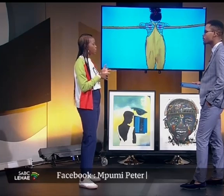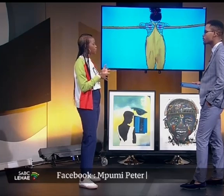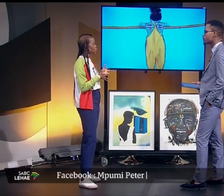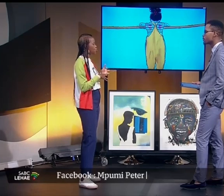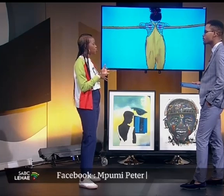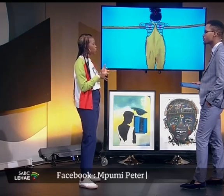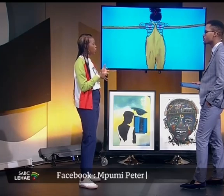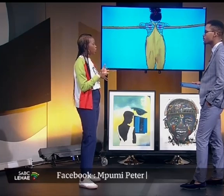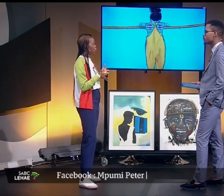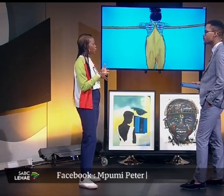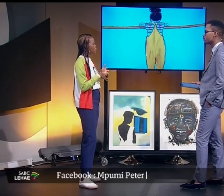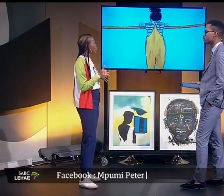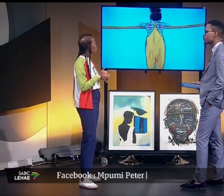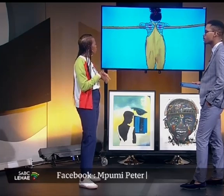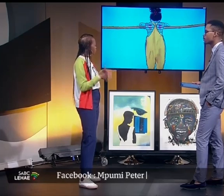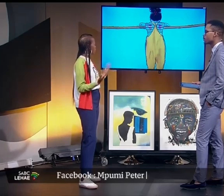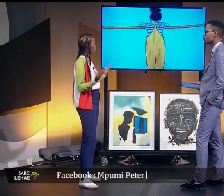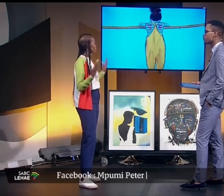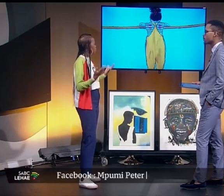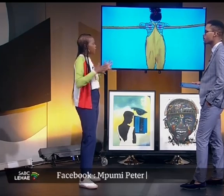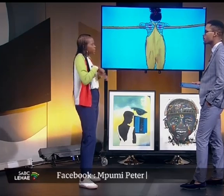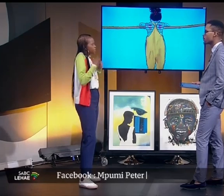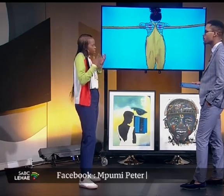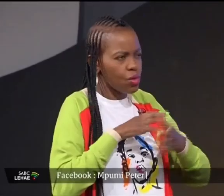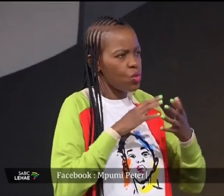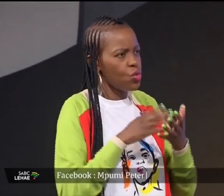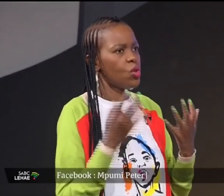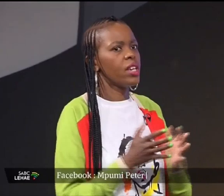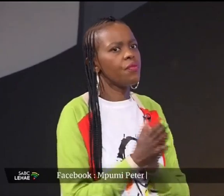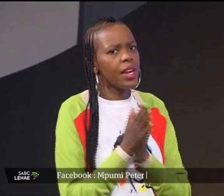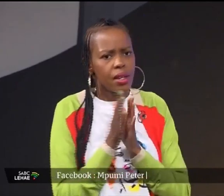not afraid to do different artworks.